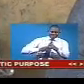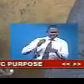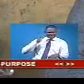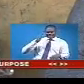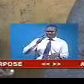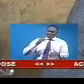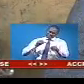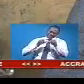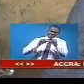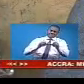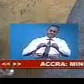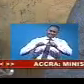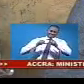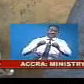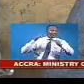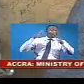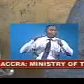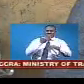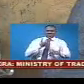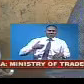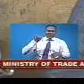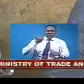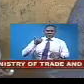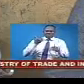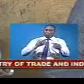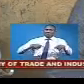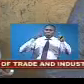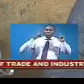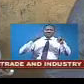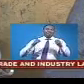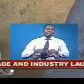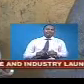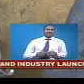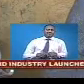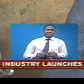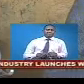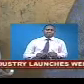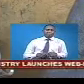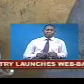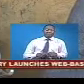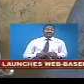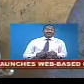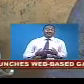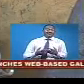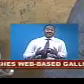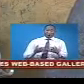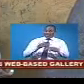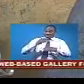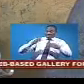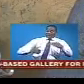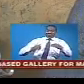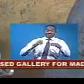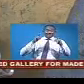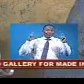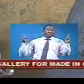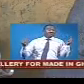is going to last for a long while. We hope to do our best to pull off a very successful tournament so that by the end